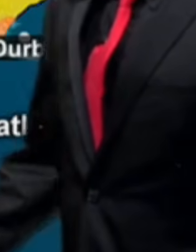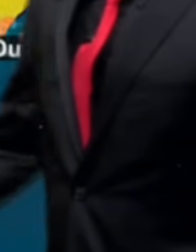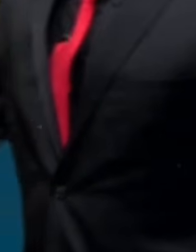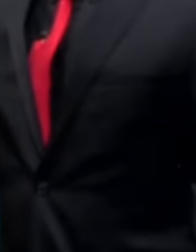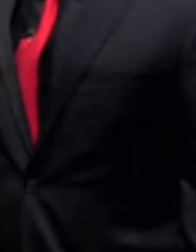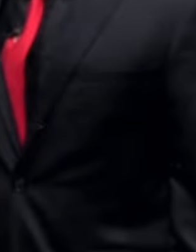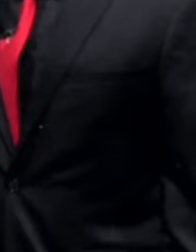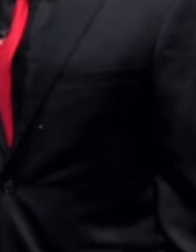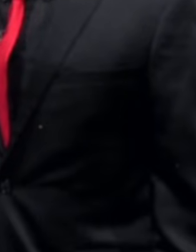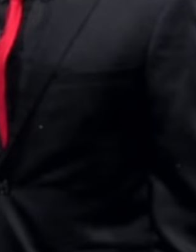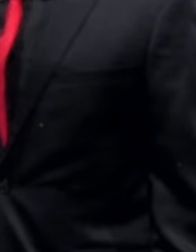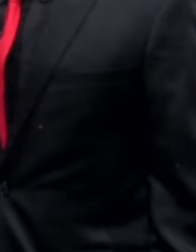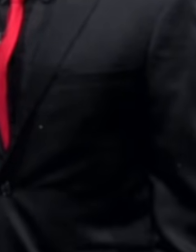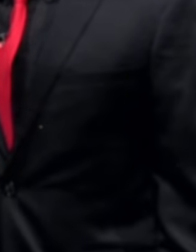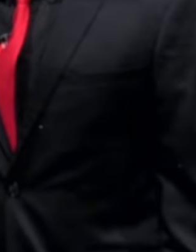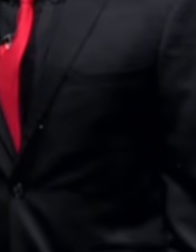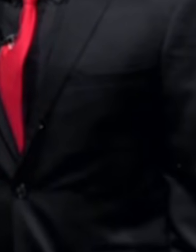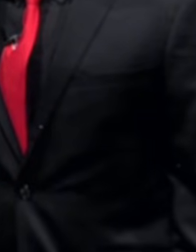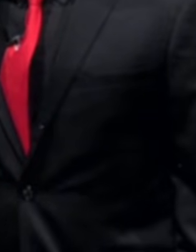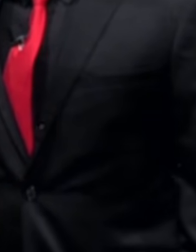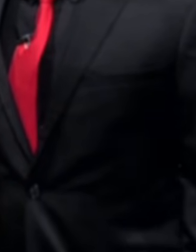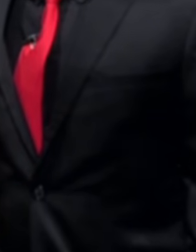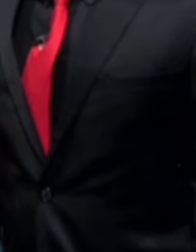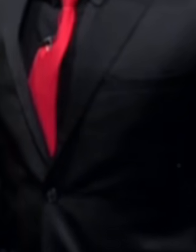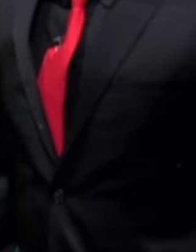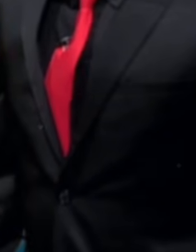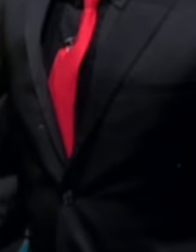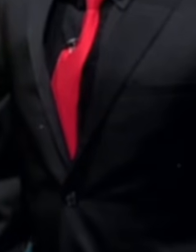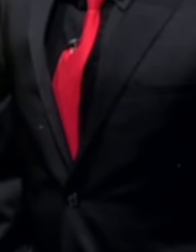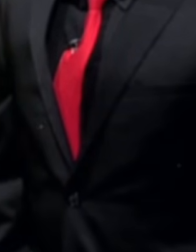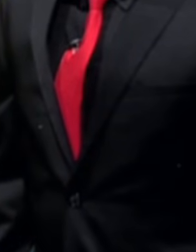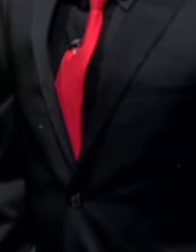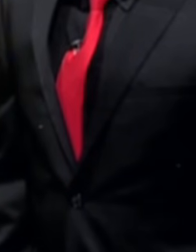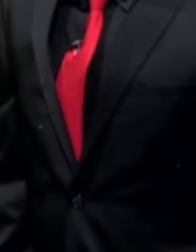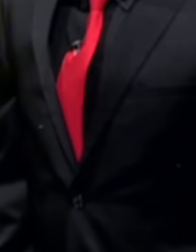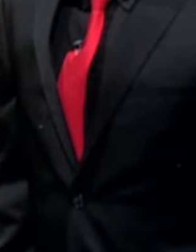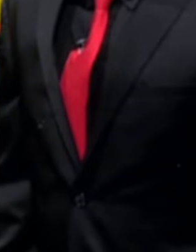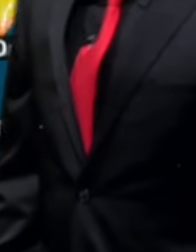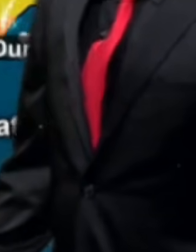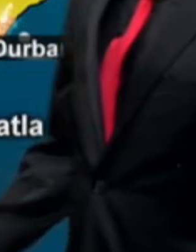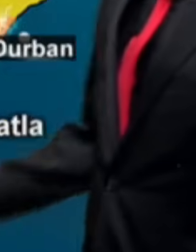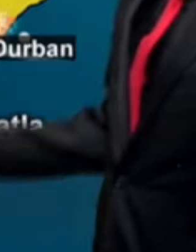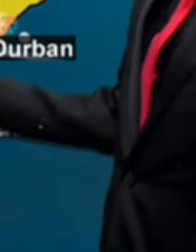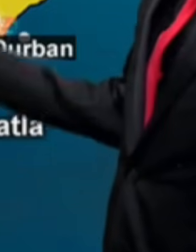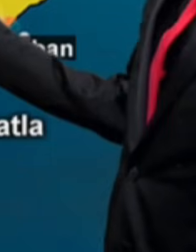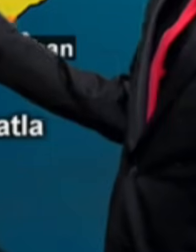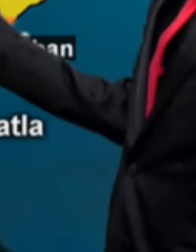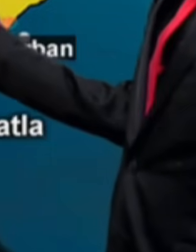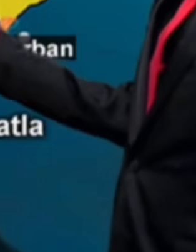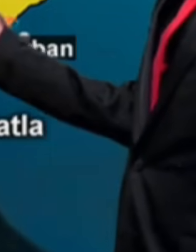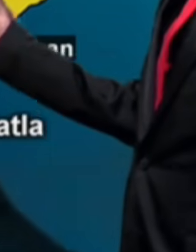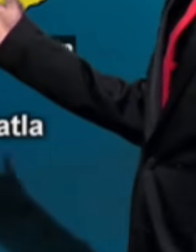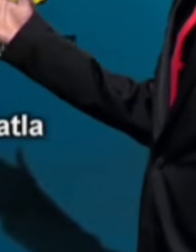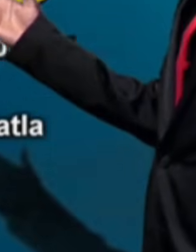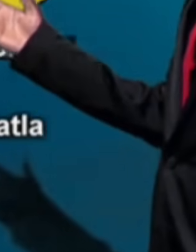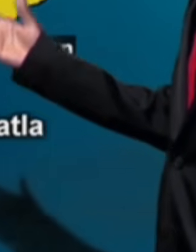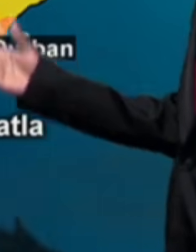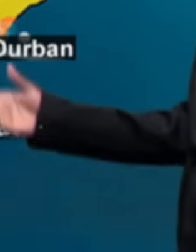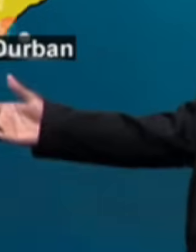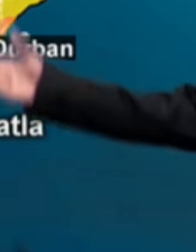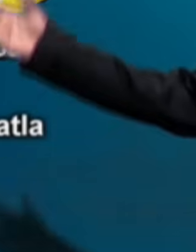Borwa phišo maatla e tla ba gona ka dikarolong tša ka Kapa Leboa magašo re se hlole mmele ya tlhaga ka dikarolong tšeo go le ka ba reng bjana gabe le wena le ka dikarolong